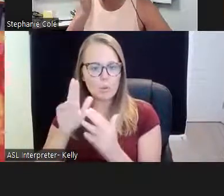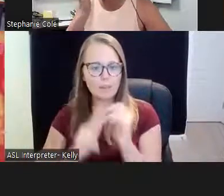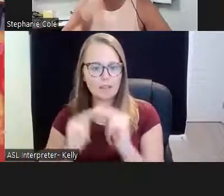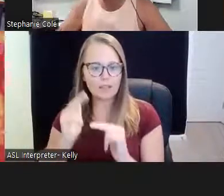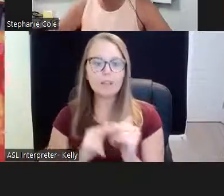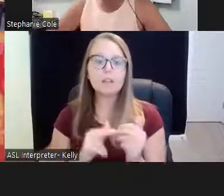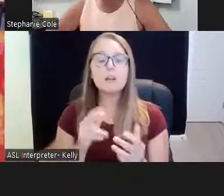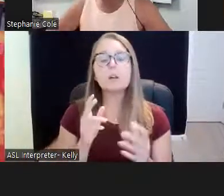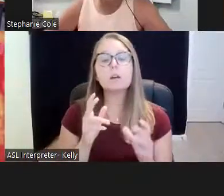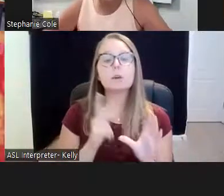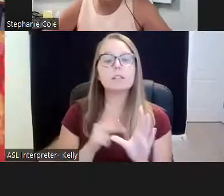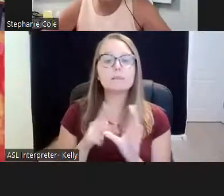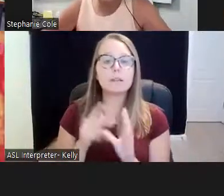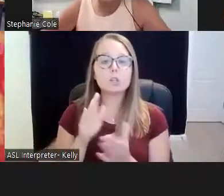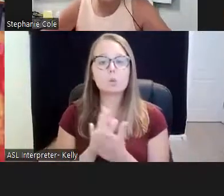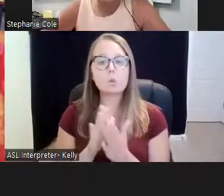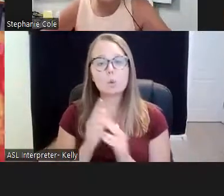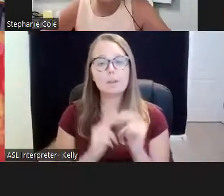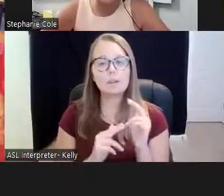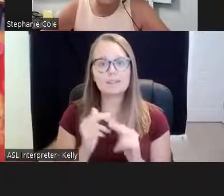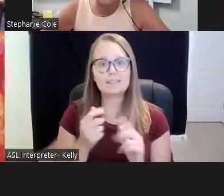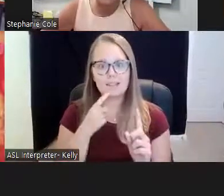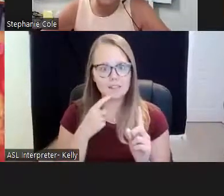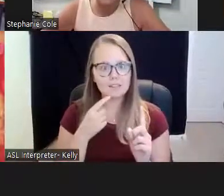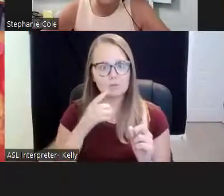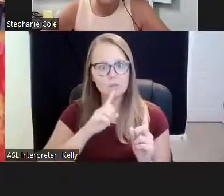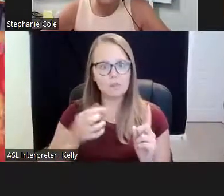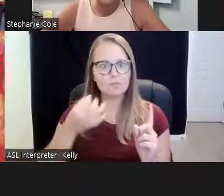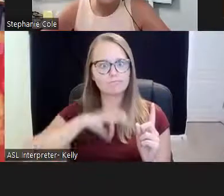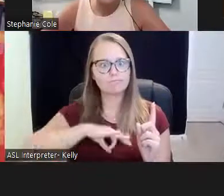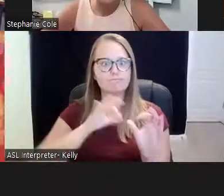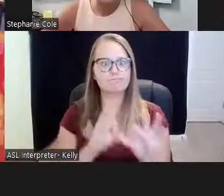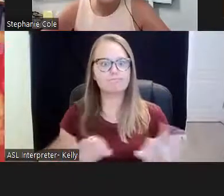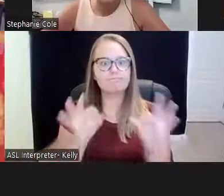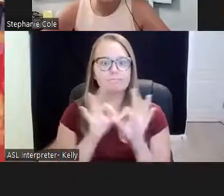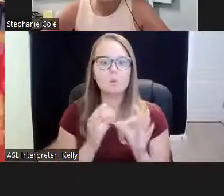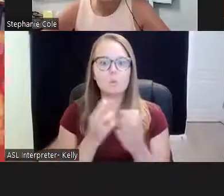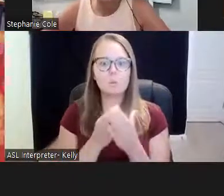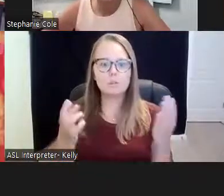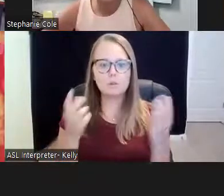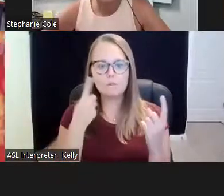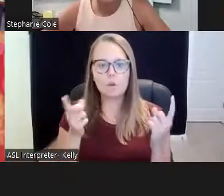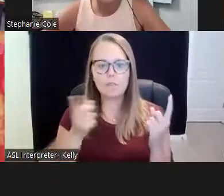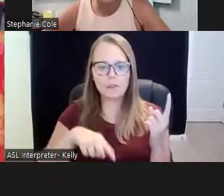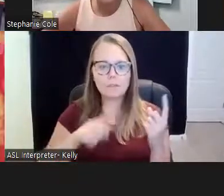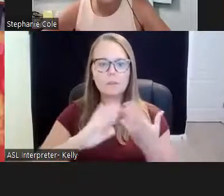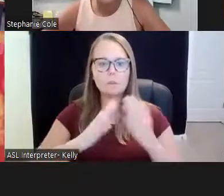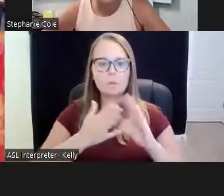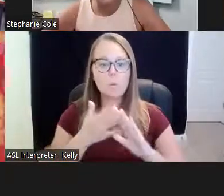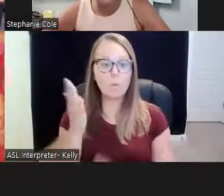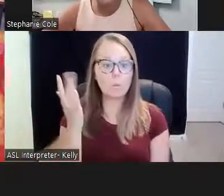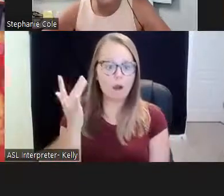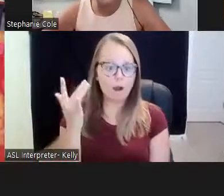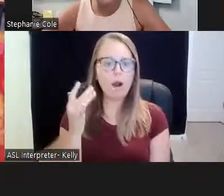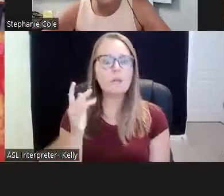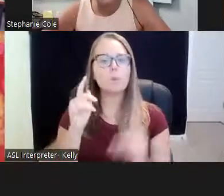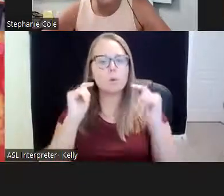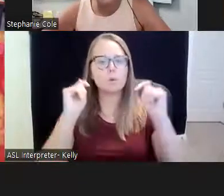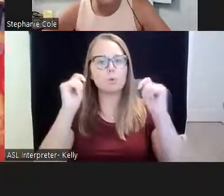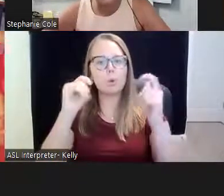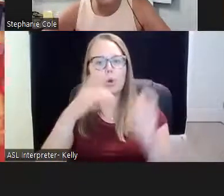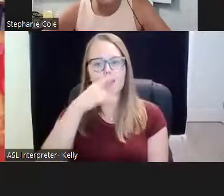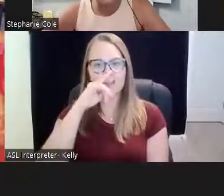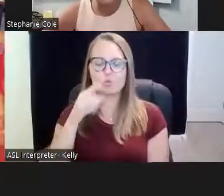Participating school districts tell us that OASIS tutoring is valued as a resource for them in the community because tutored children